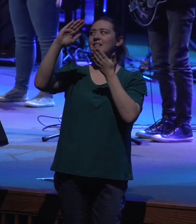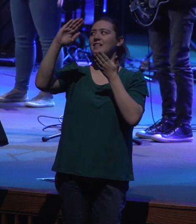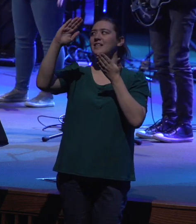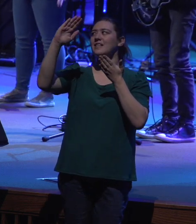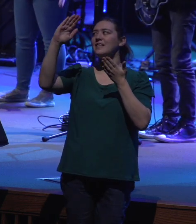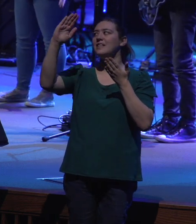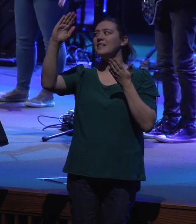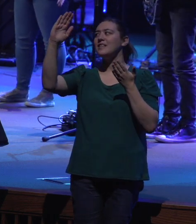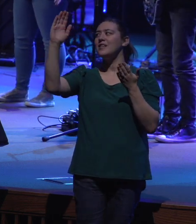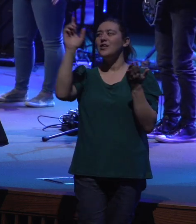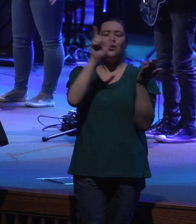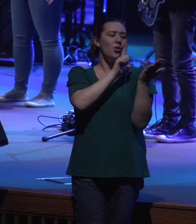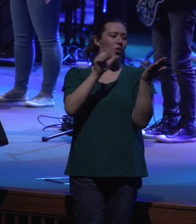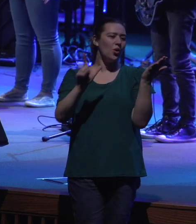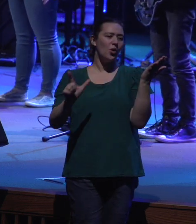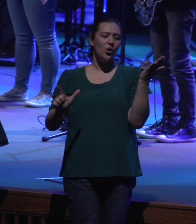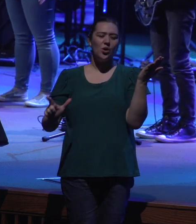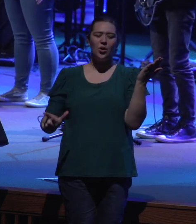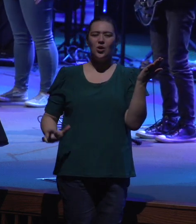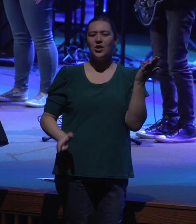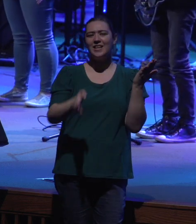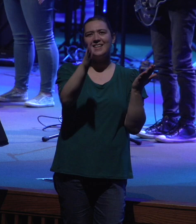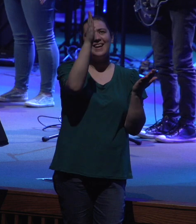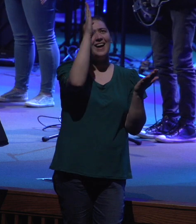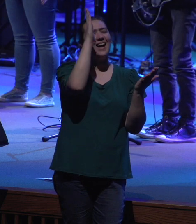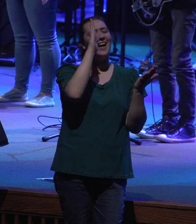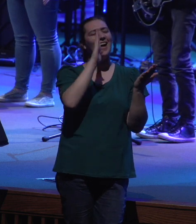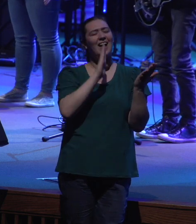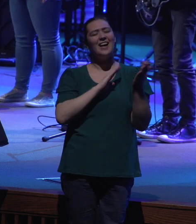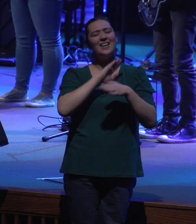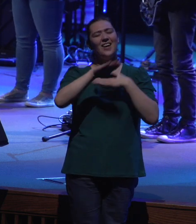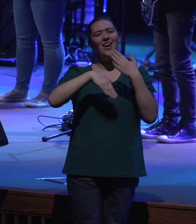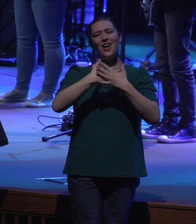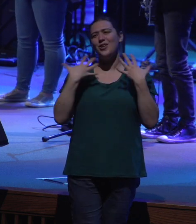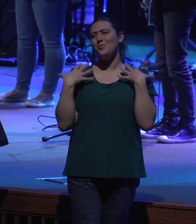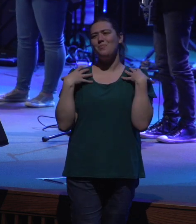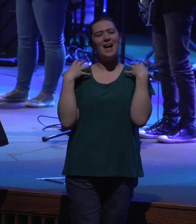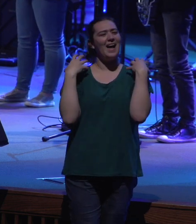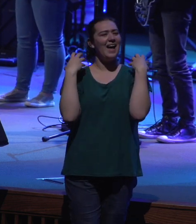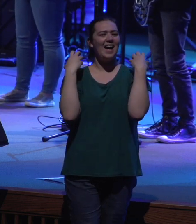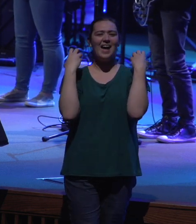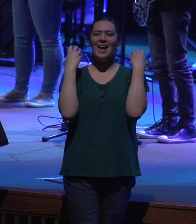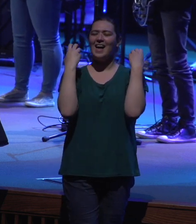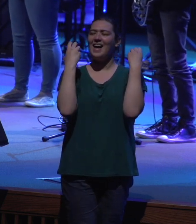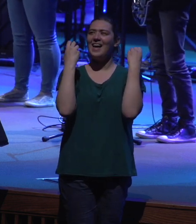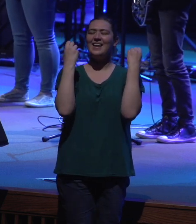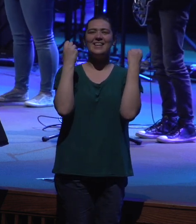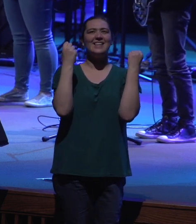Lord God Almighty.